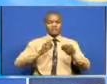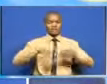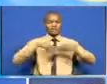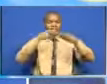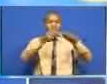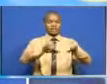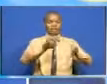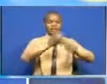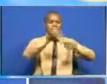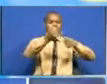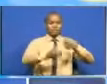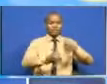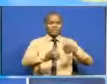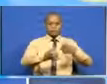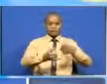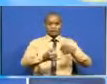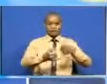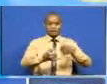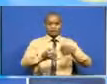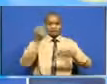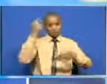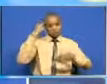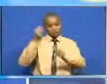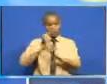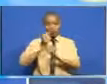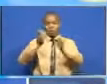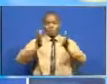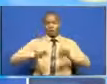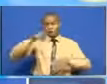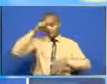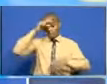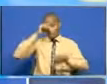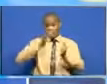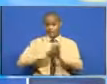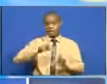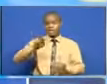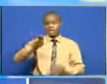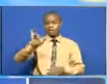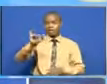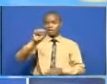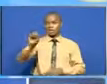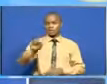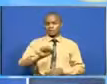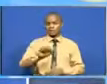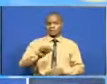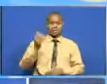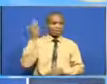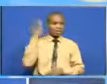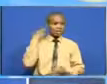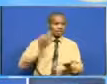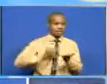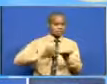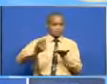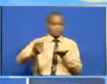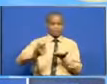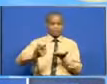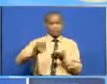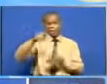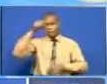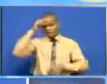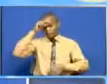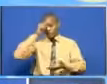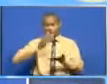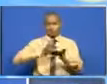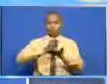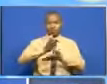comprehensive insurance cover for civil servants and the National Youth Service. Last week, the government, through the Ministry